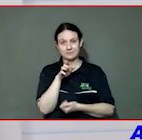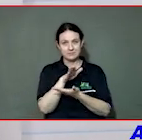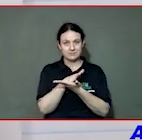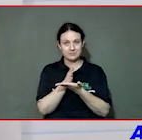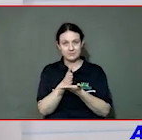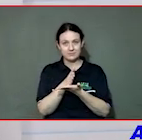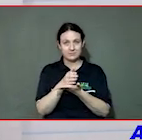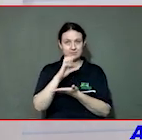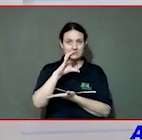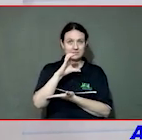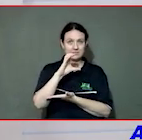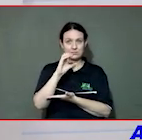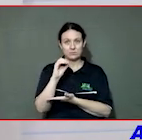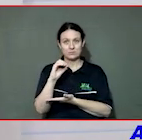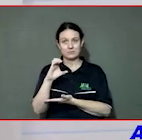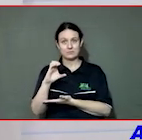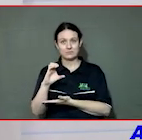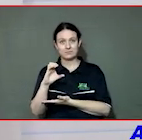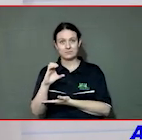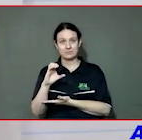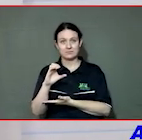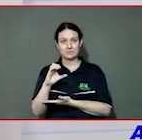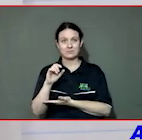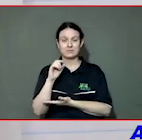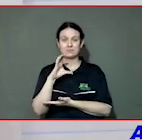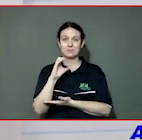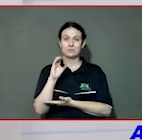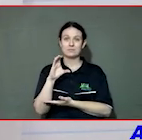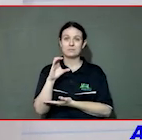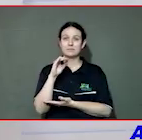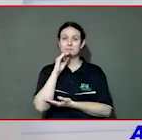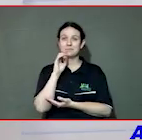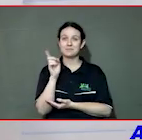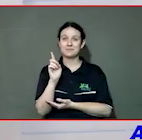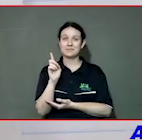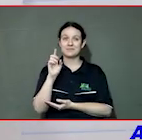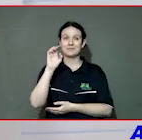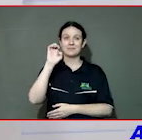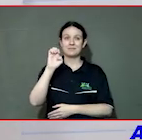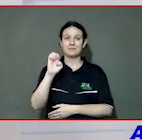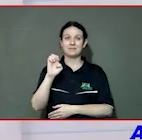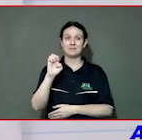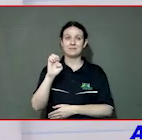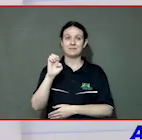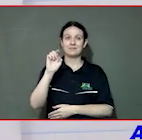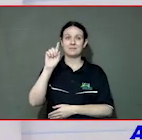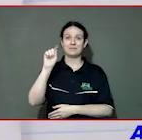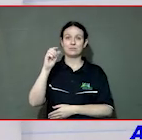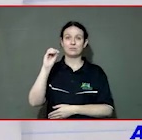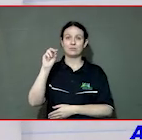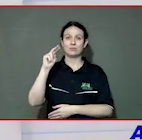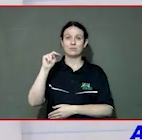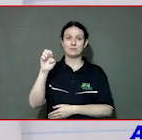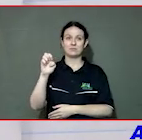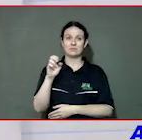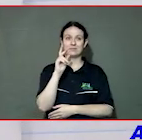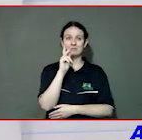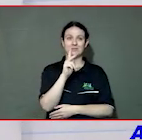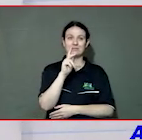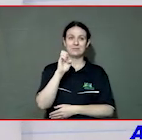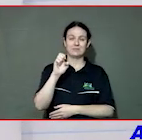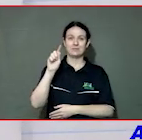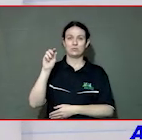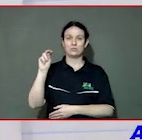middle COC, and the COC is a keto. Okay, so there